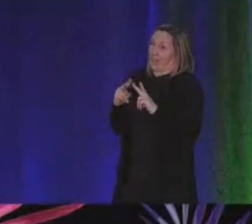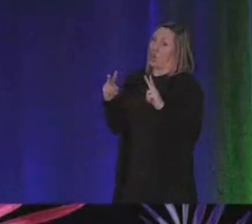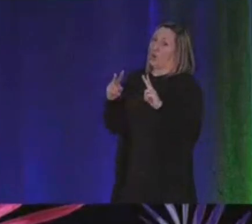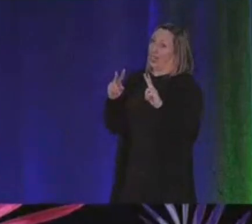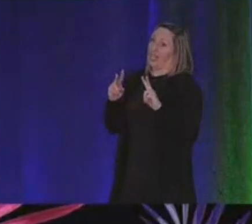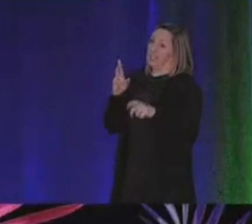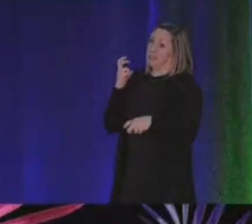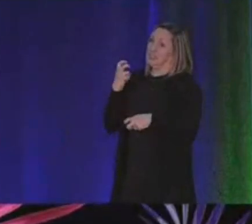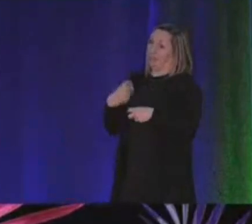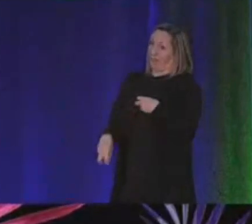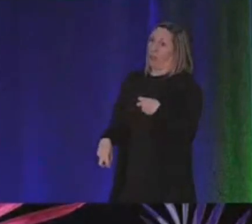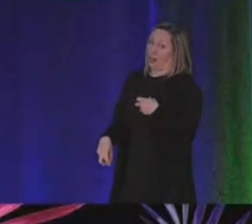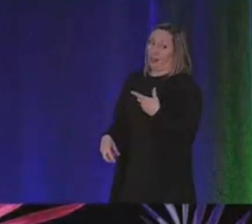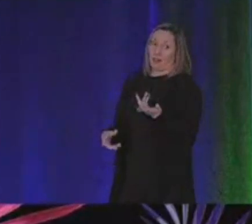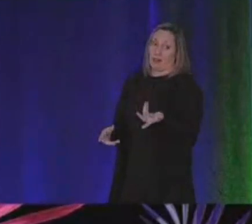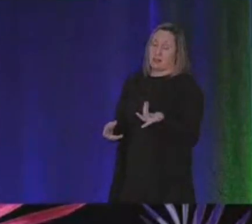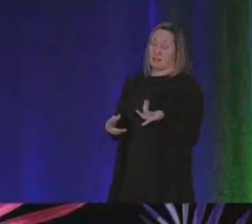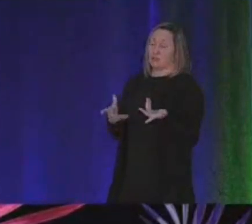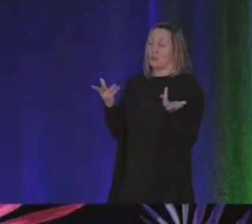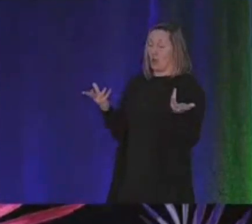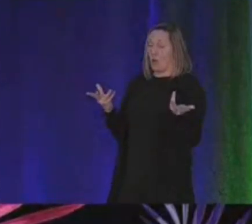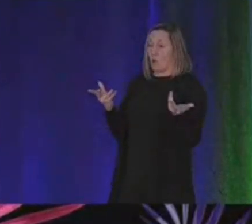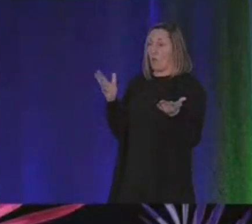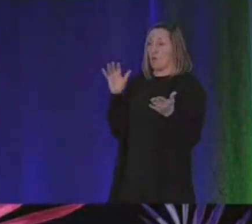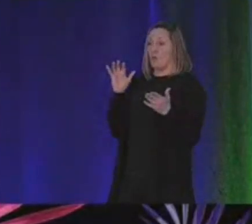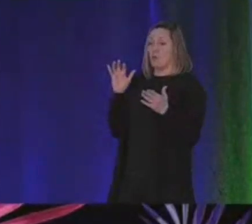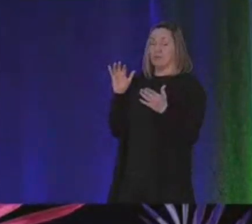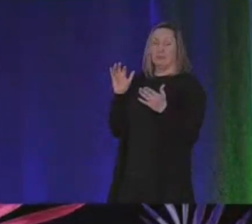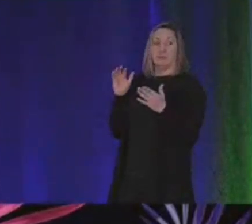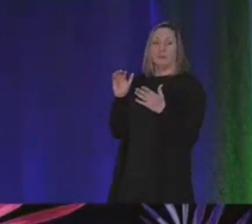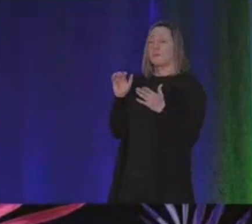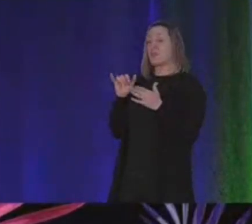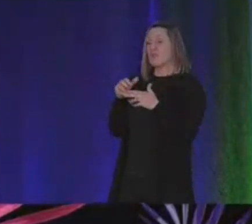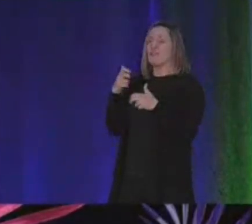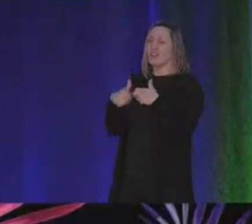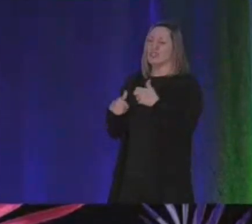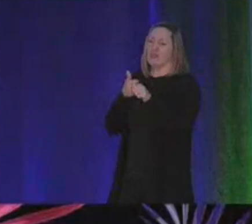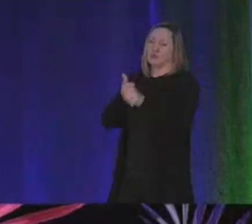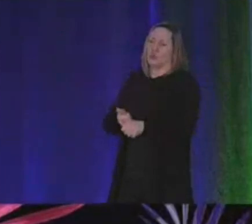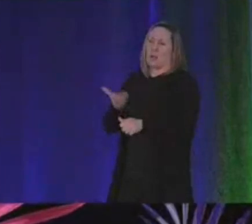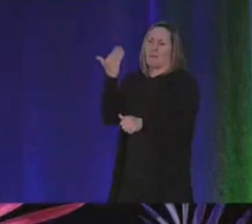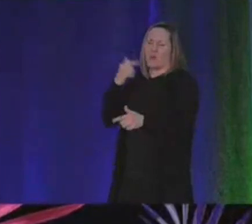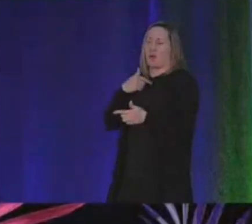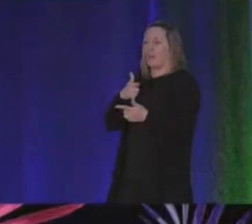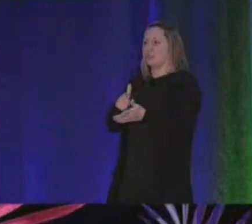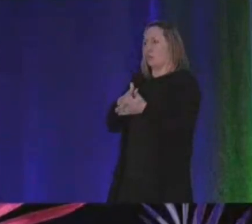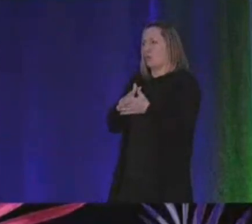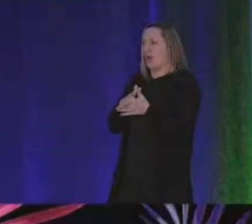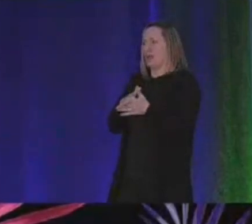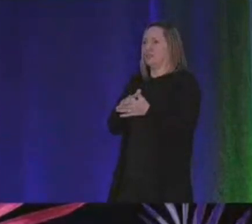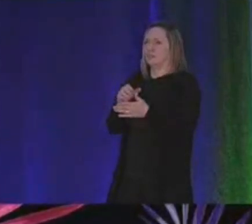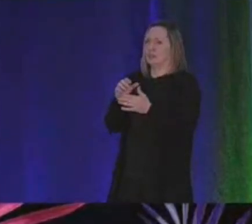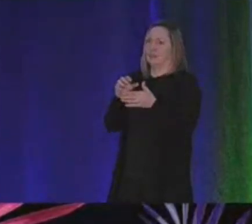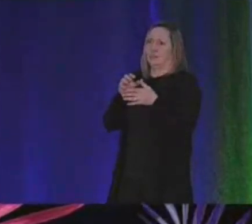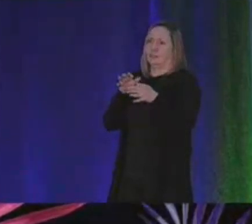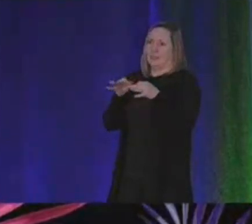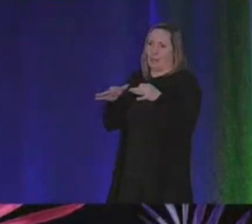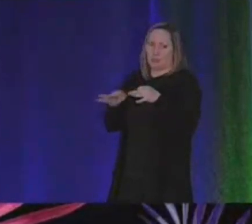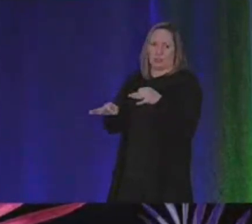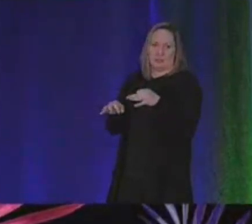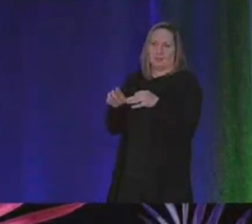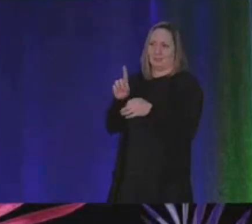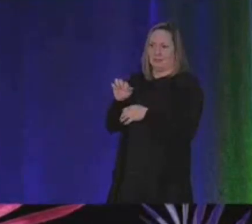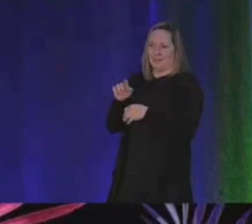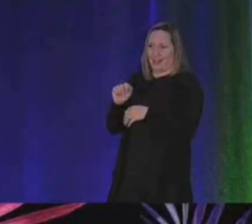difficult. Yeah. So adoption over time is usually very difficult to track because it requires capturing data in a cadence